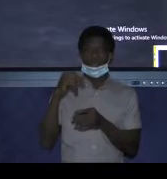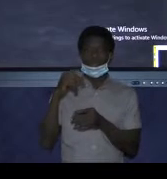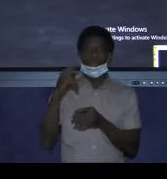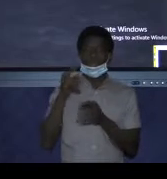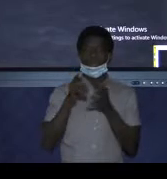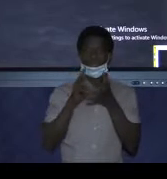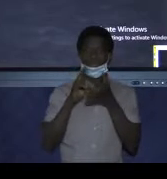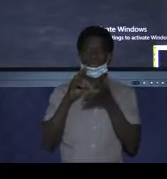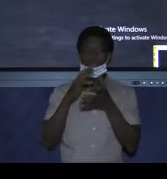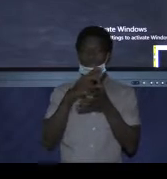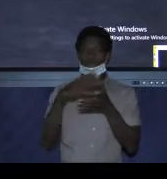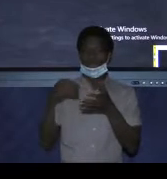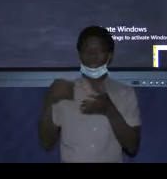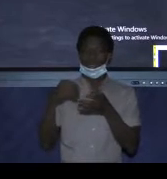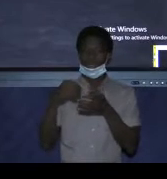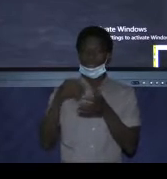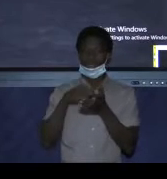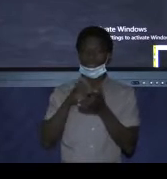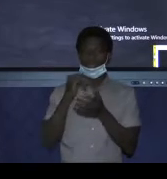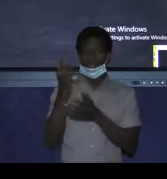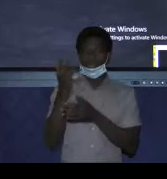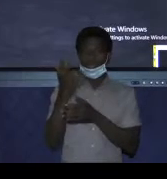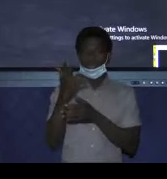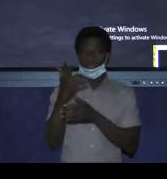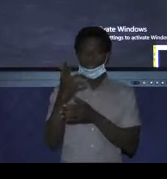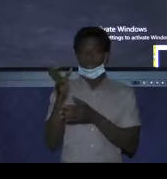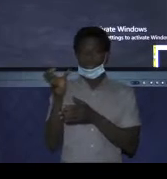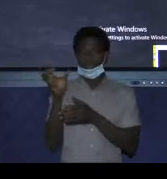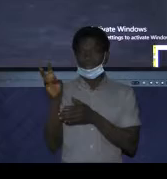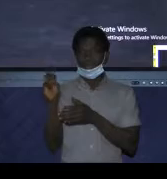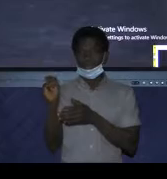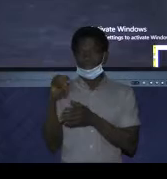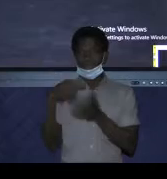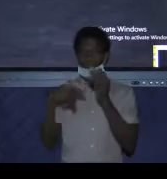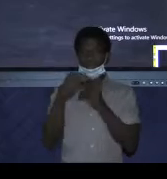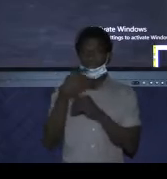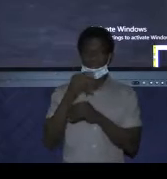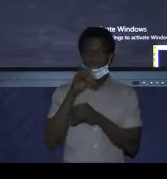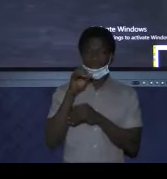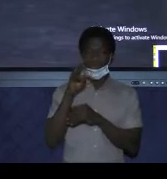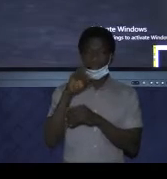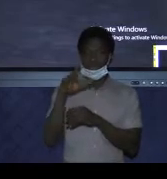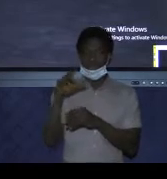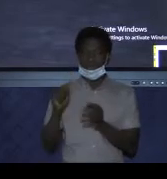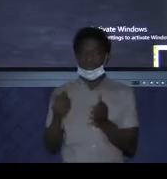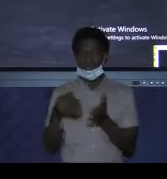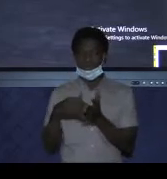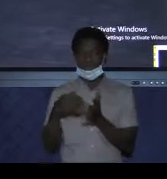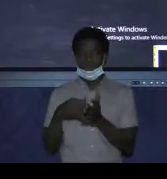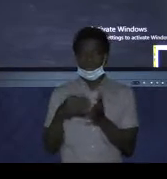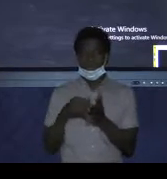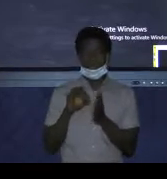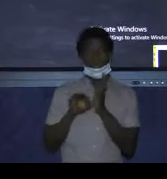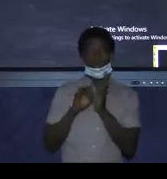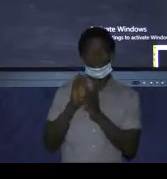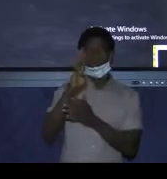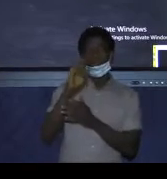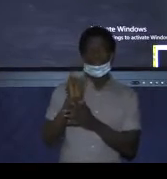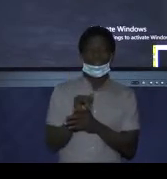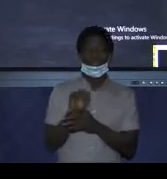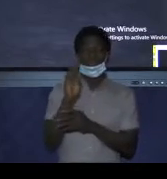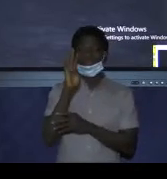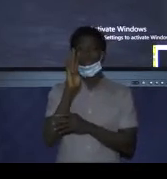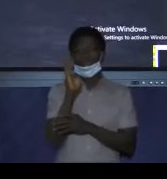and we have the radius in this case. The radius is 3 centimeters. So what is the formula again? The volume of the sphere is calculated